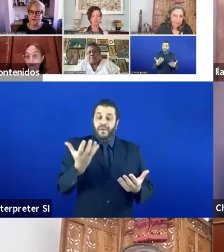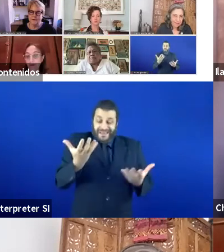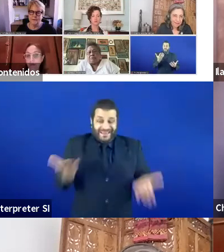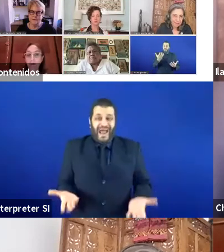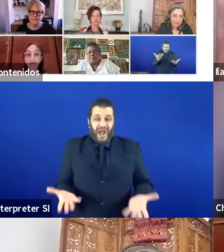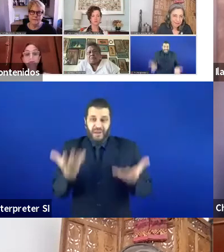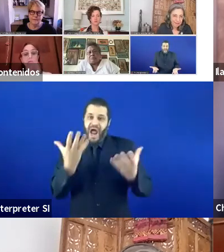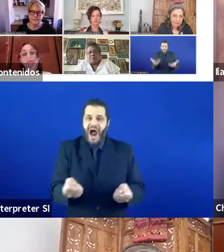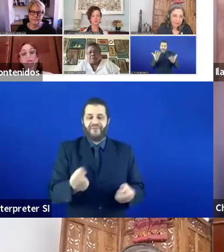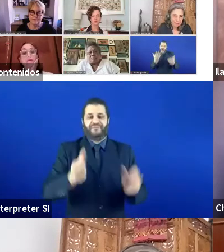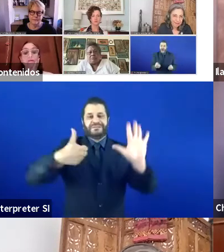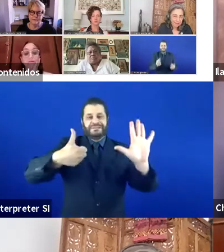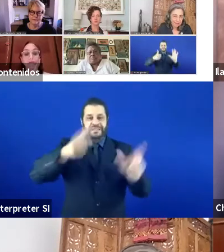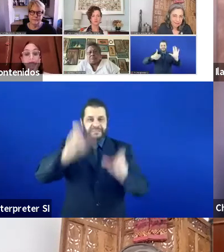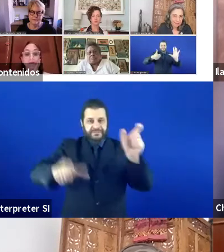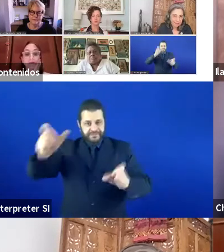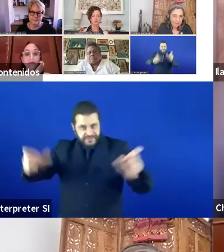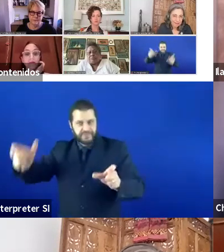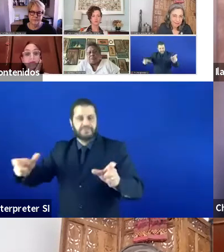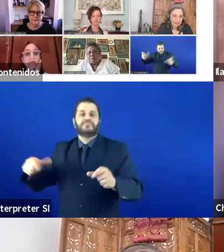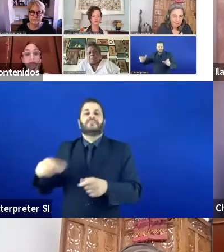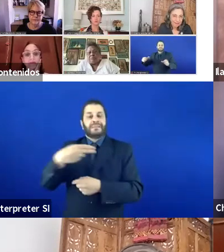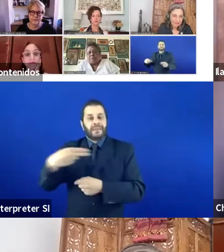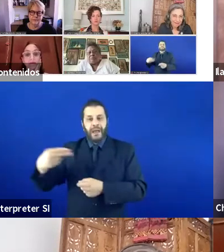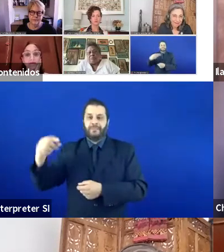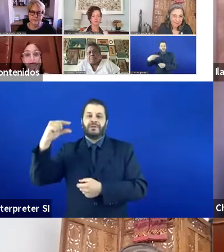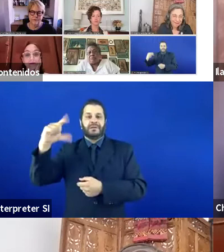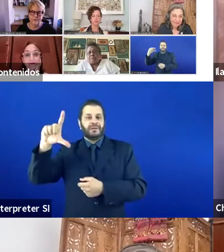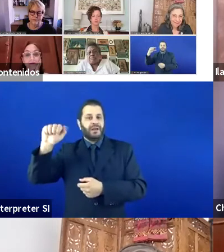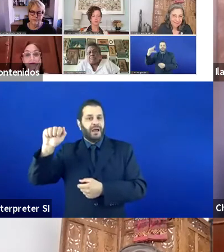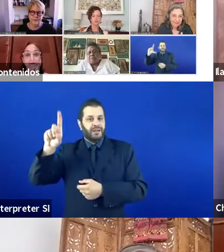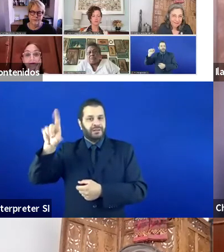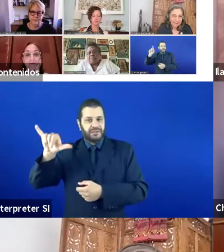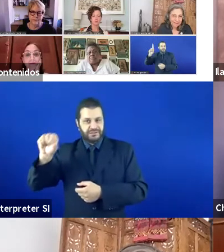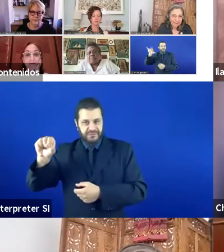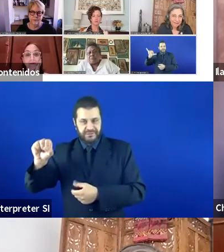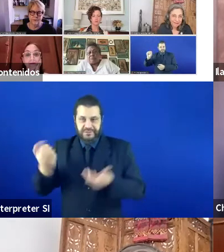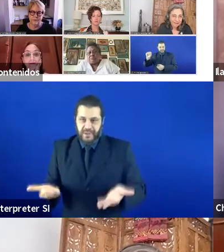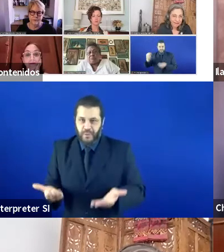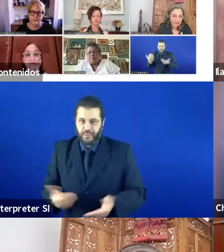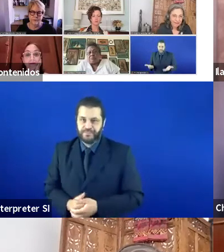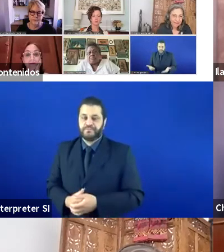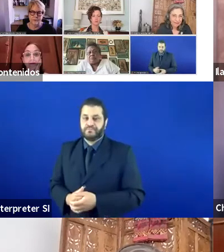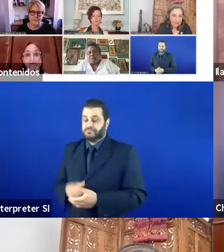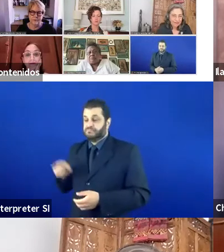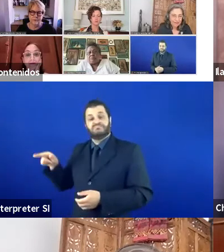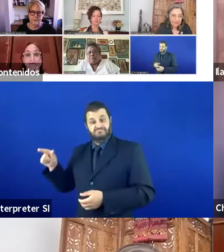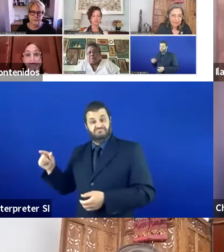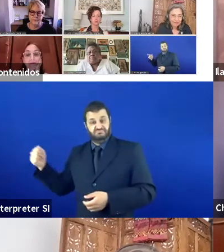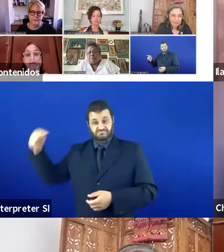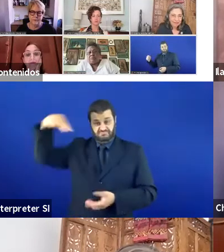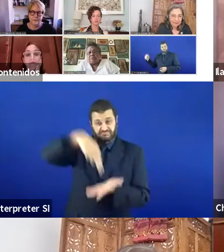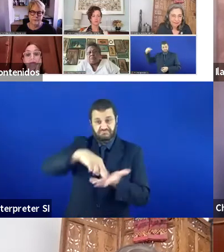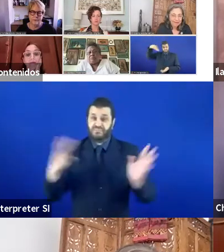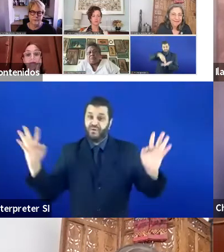Ms. Gladys Acosta Vargas, the chairperson of the Committee on the Elimination of Discrimination Against Women, the CEDAW